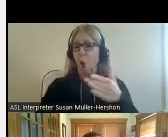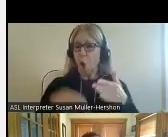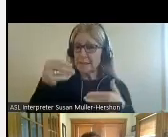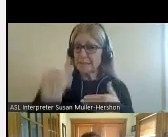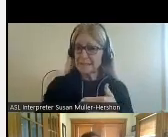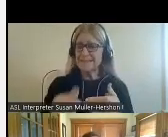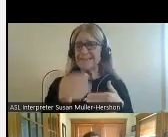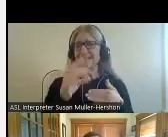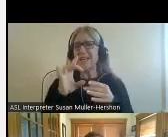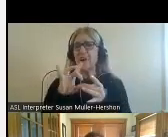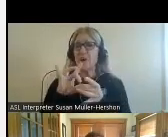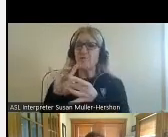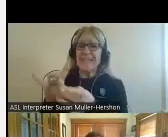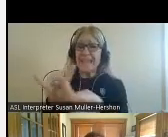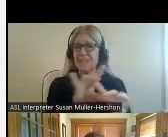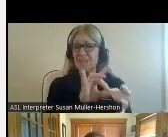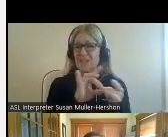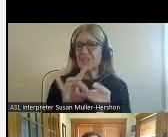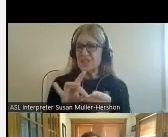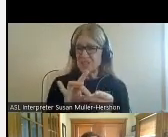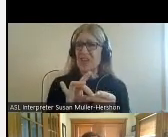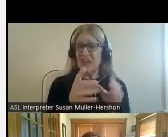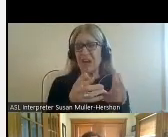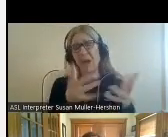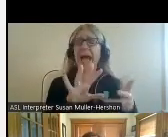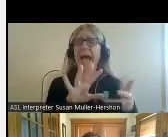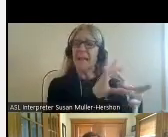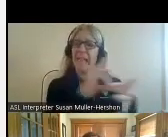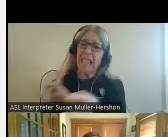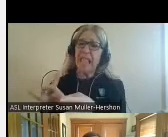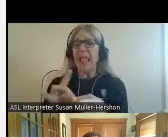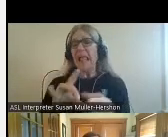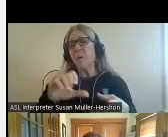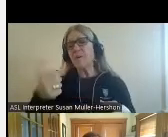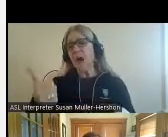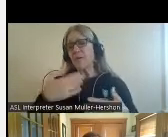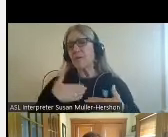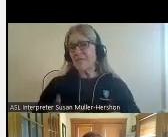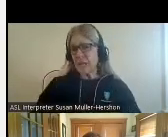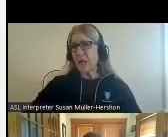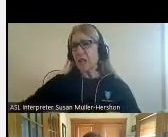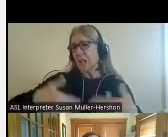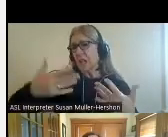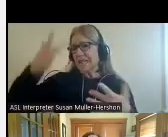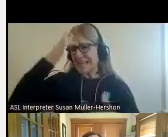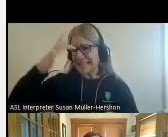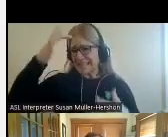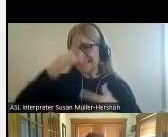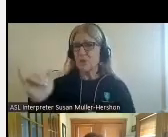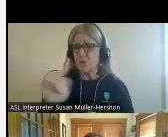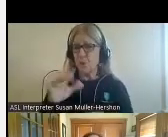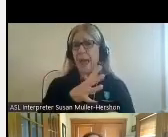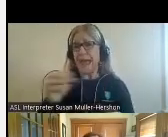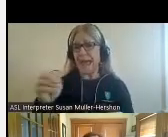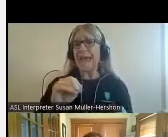relationship with other forms of physical illness, and mortality. So these are really serious kind of conditions that are very